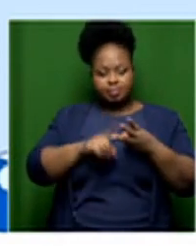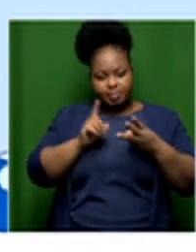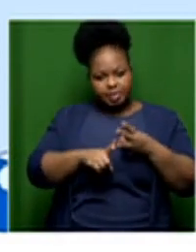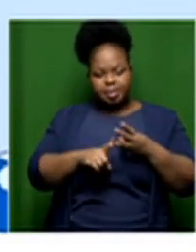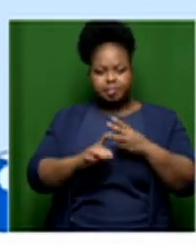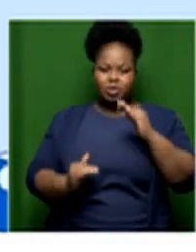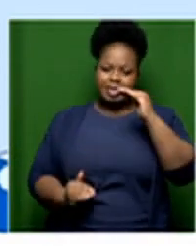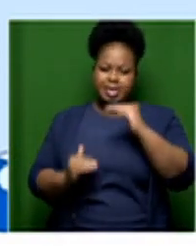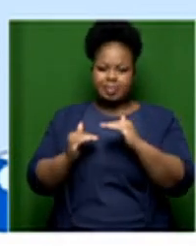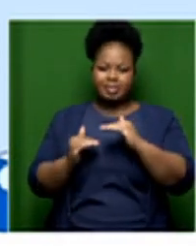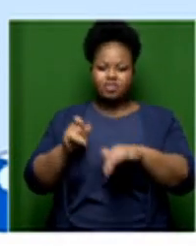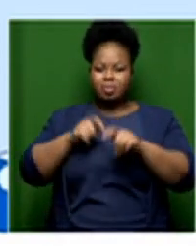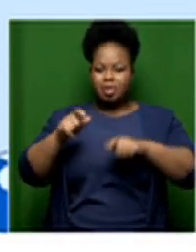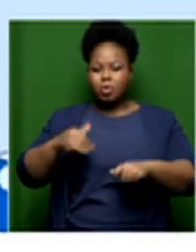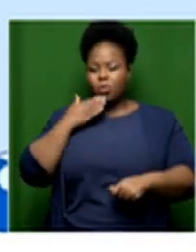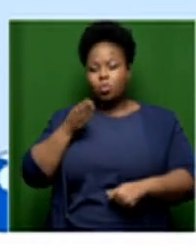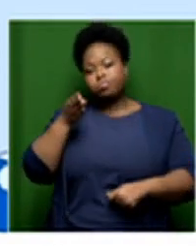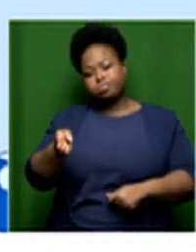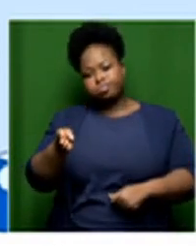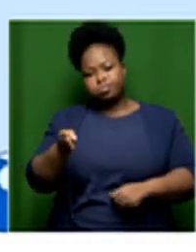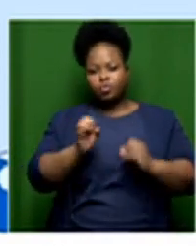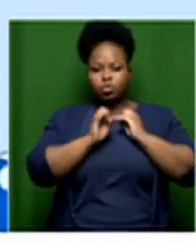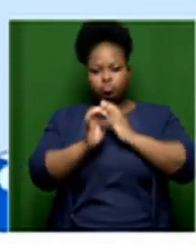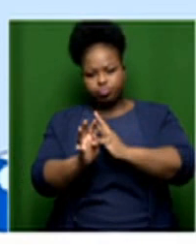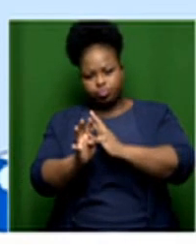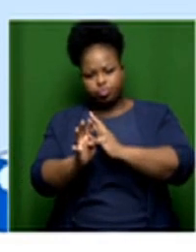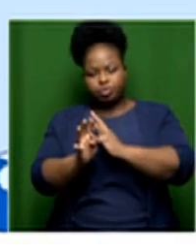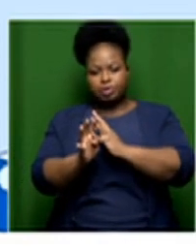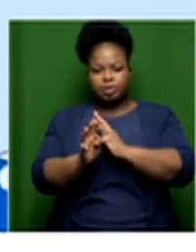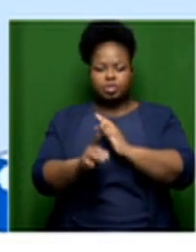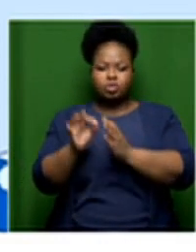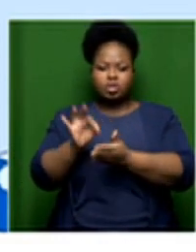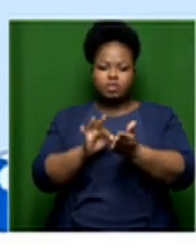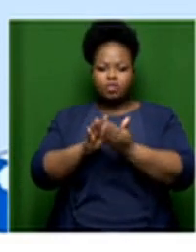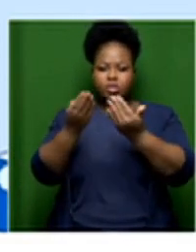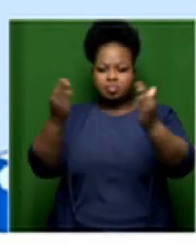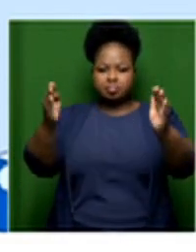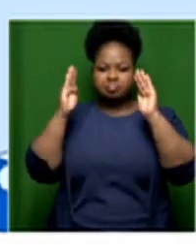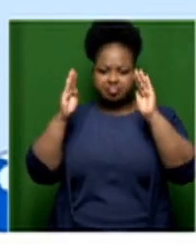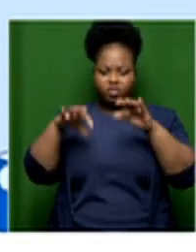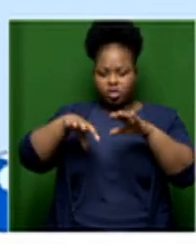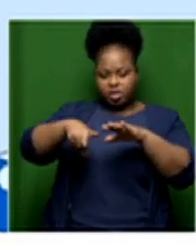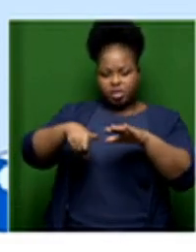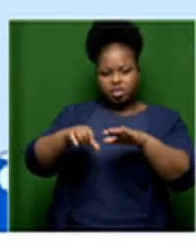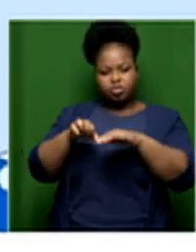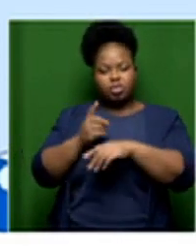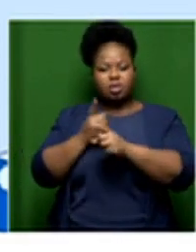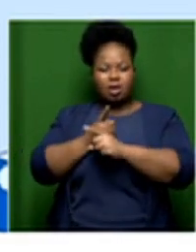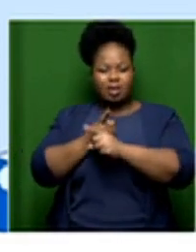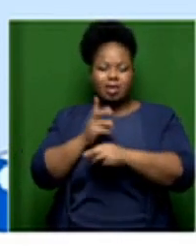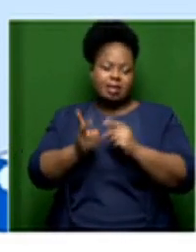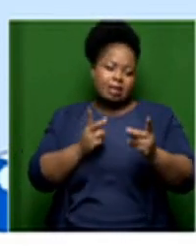including limiting the number of persons that we have in the voting district. Similarly, we